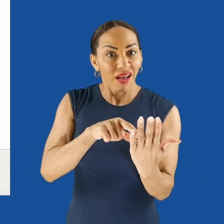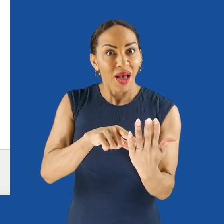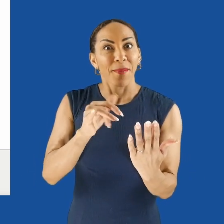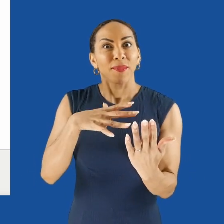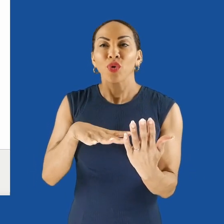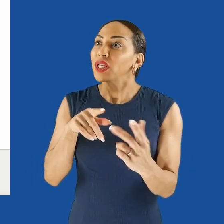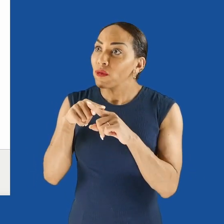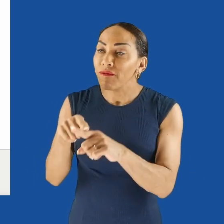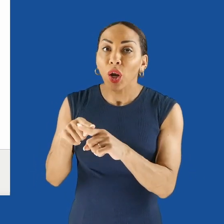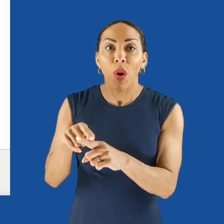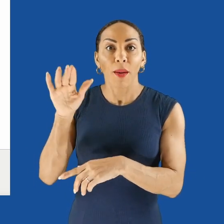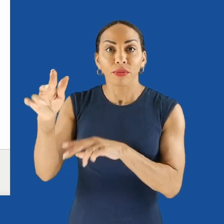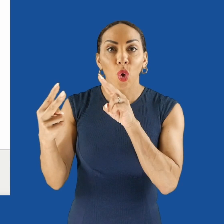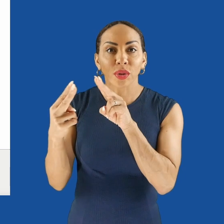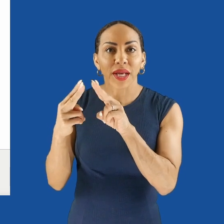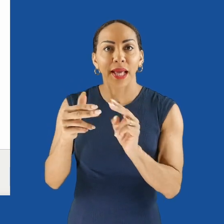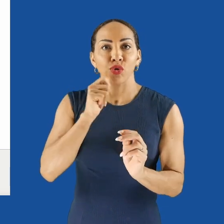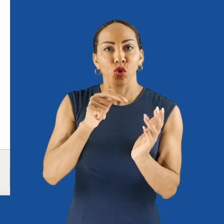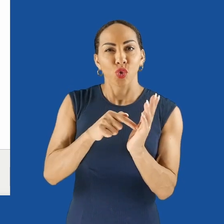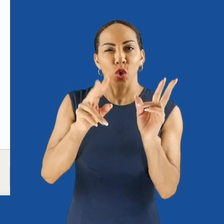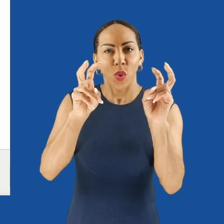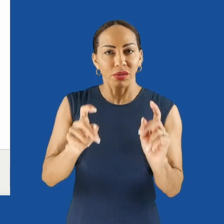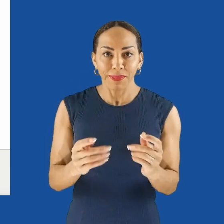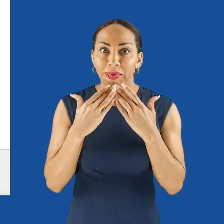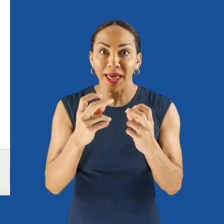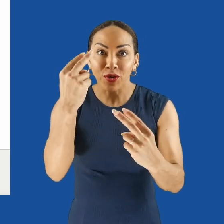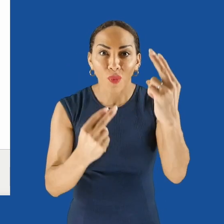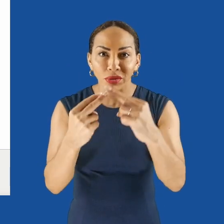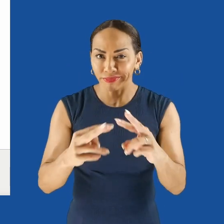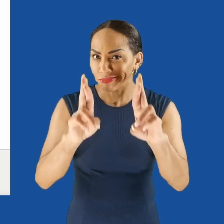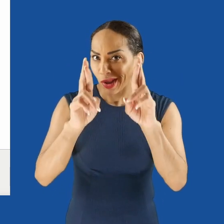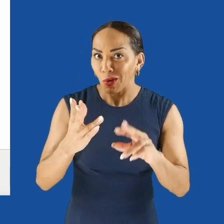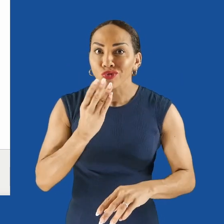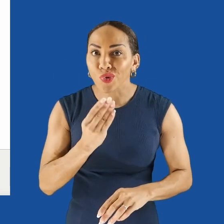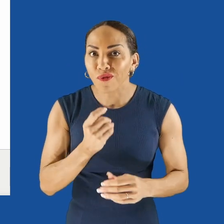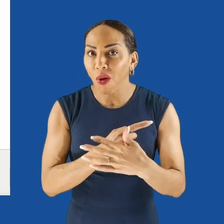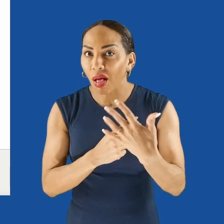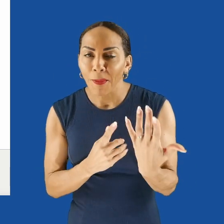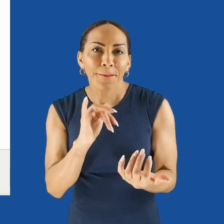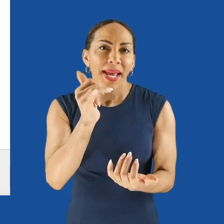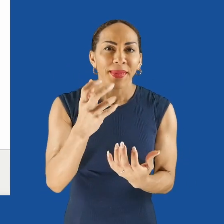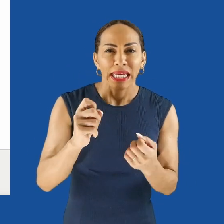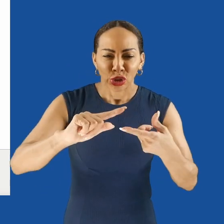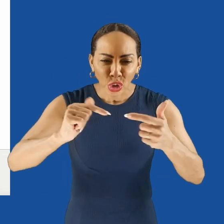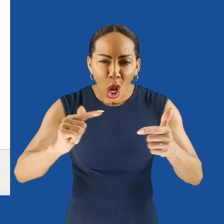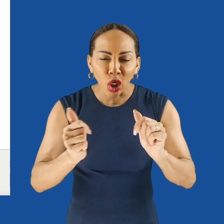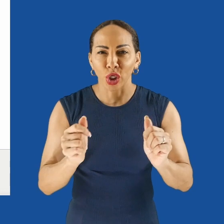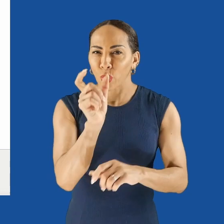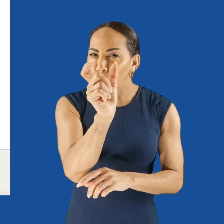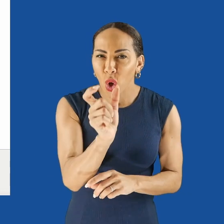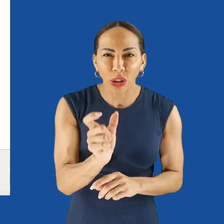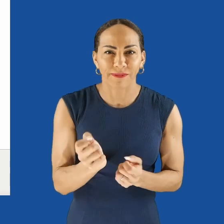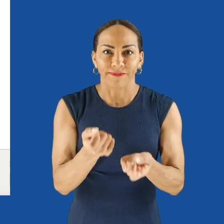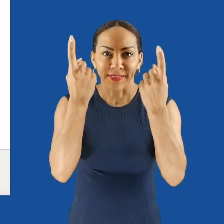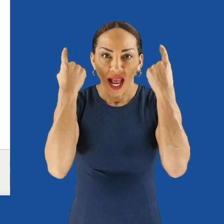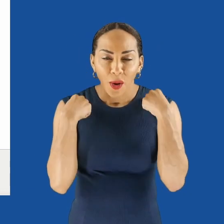Work during that time. Thank you for watching. We really hope you found this useful. If we've mentioned any phrases or words that you're